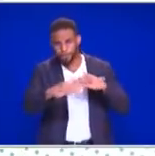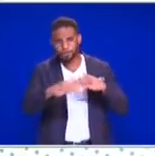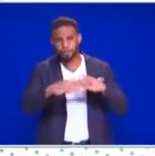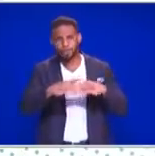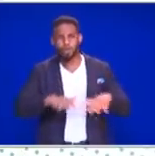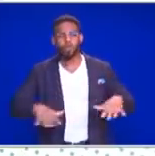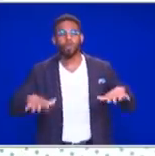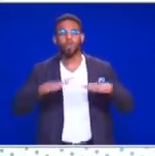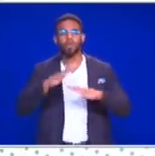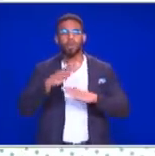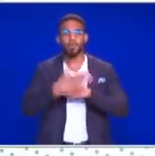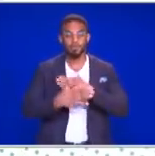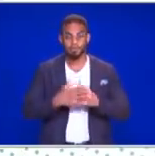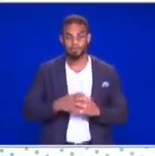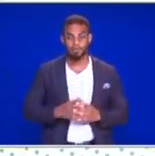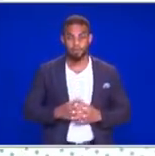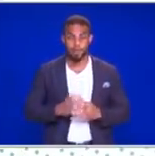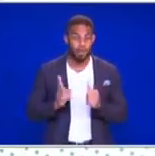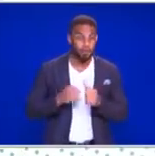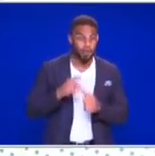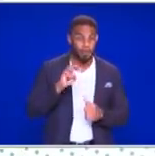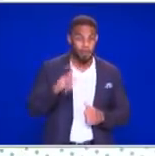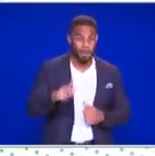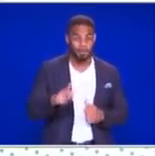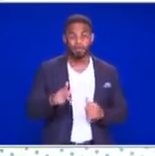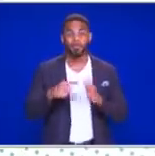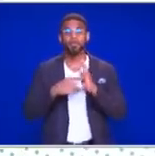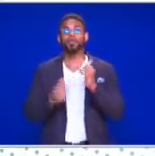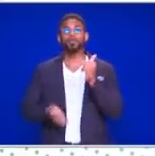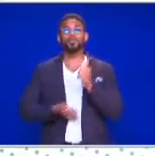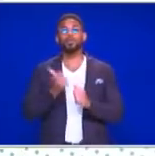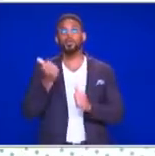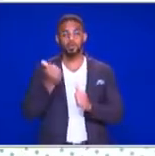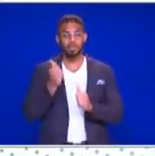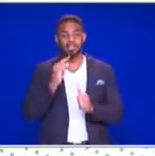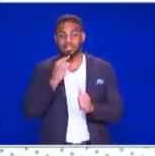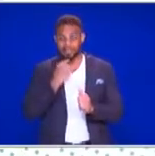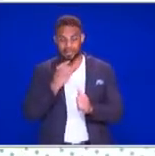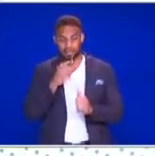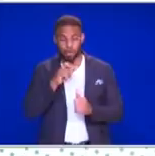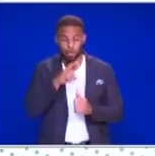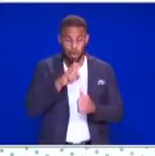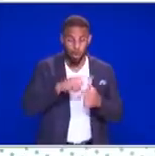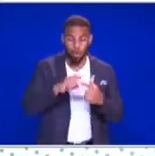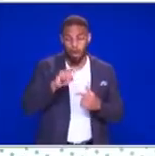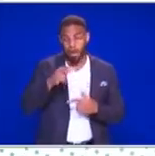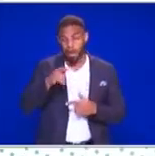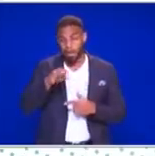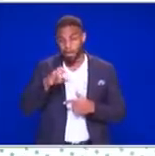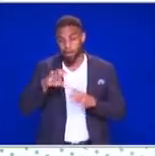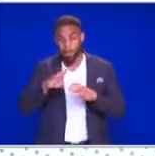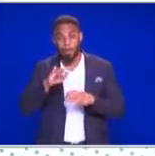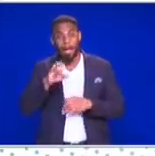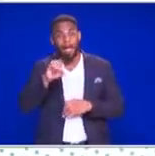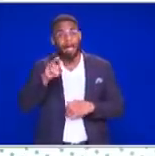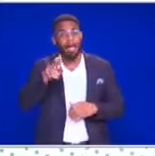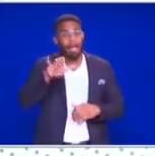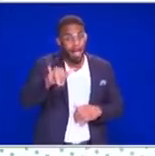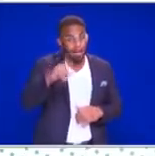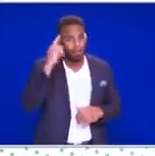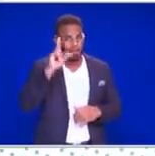across the country. The first map shows the most prevalent race or ethnicity group by county for